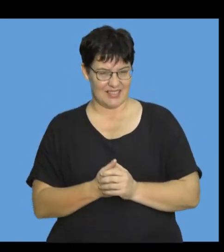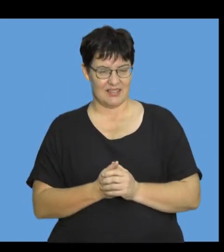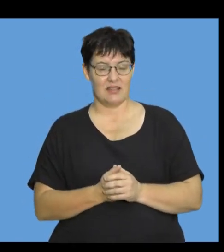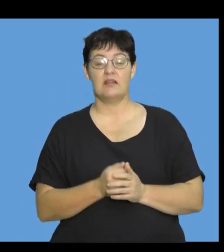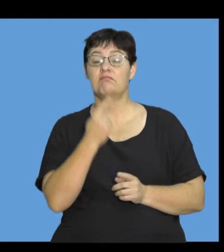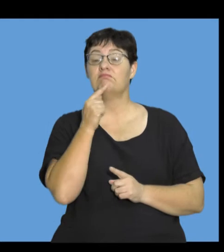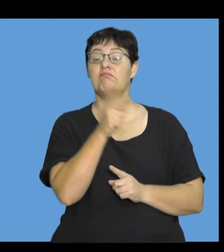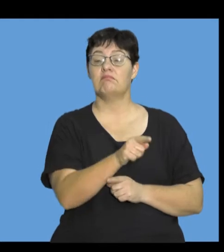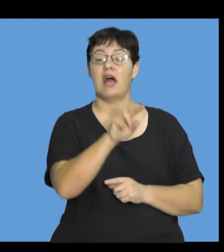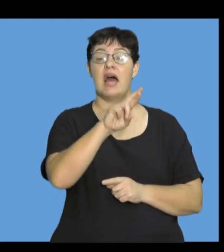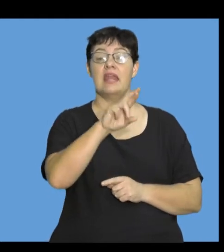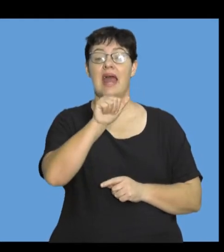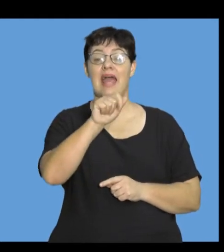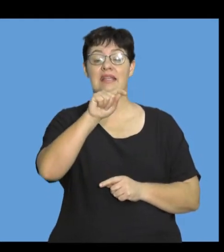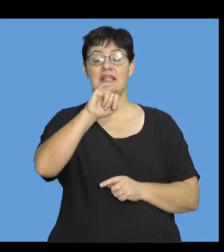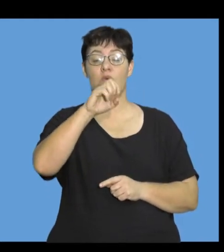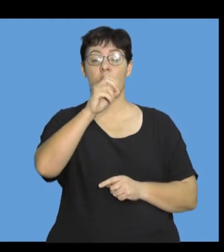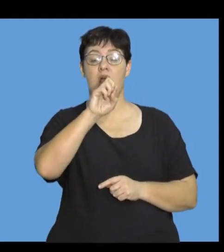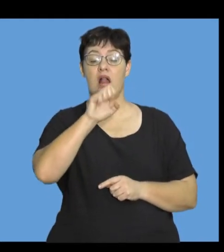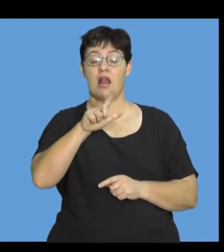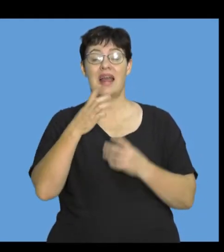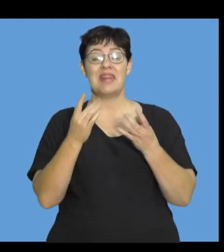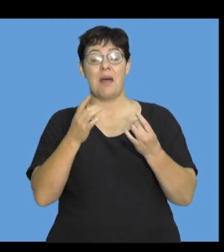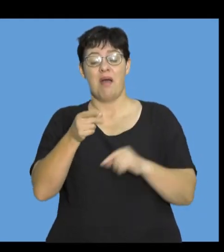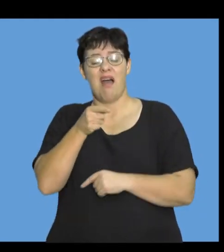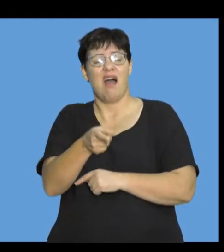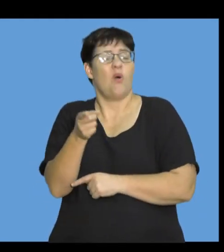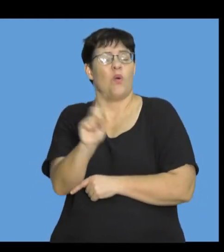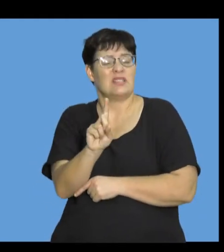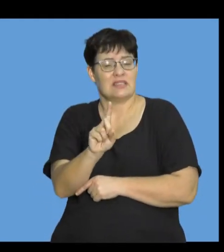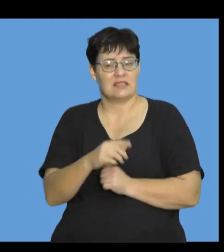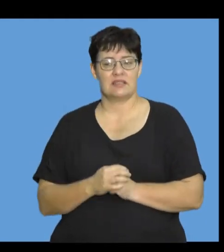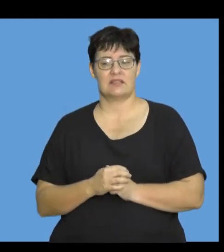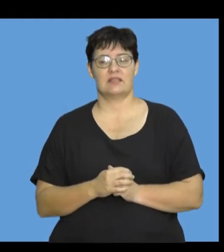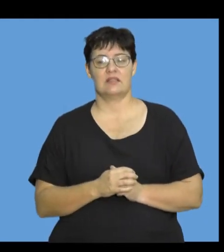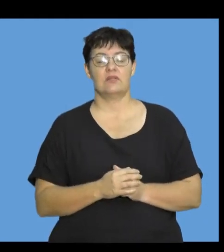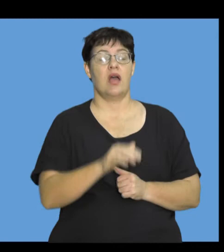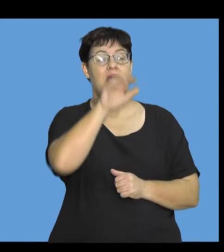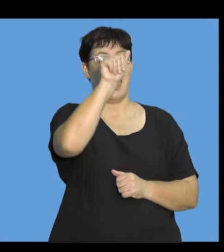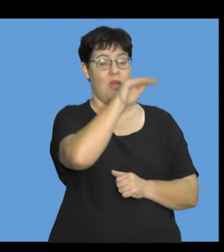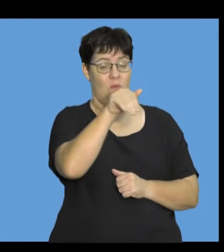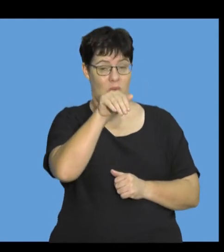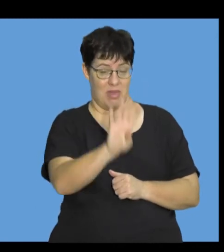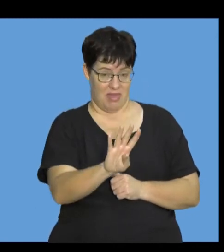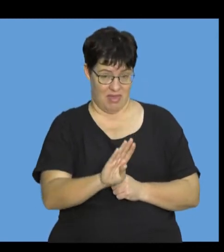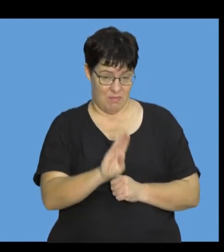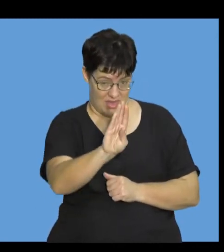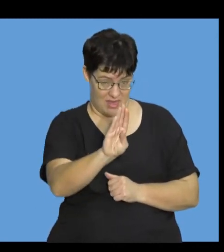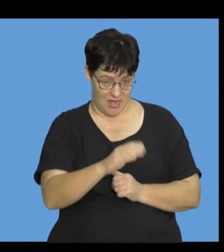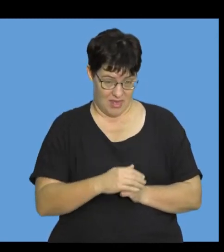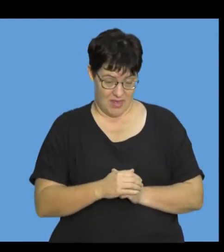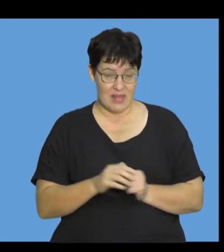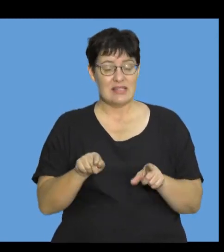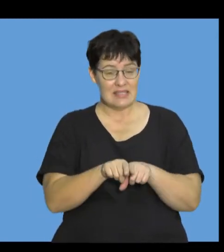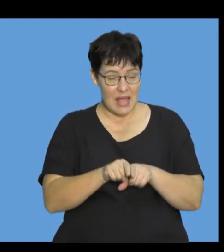they called a rational number as a number that can be written in the form of A over B. Similarly with